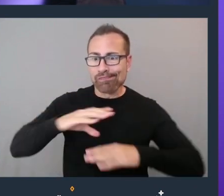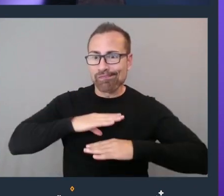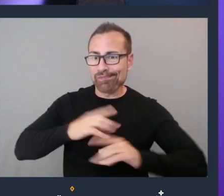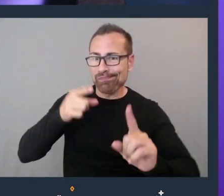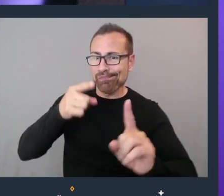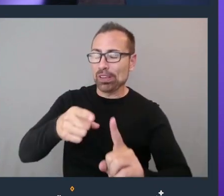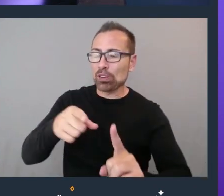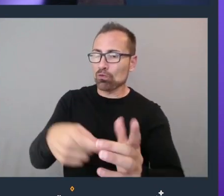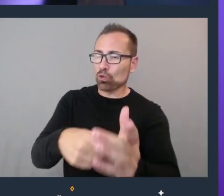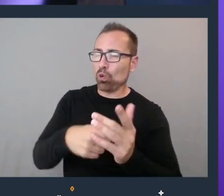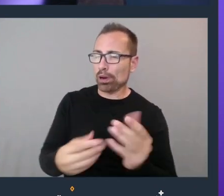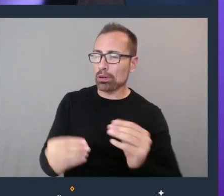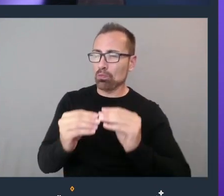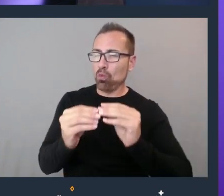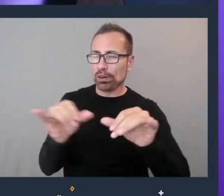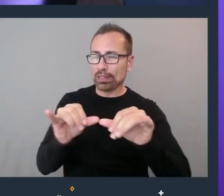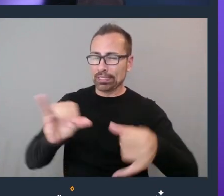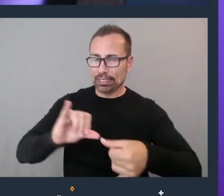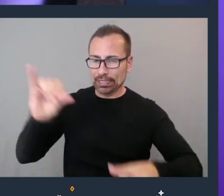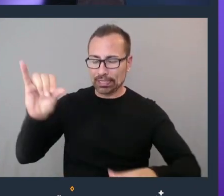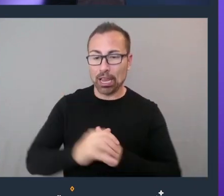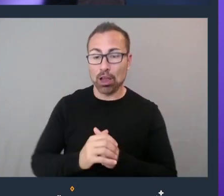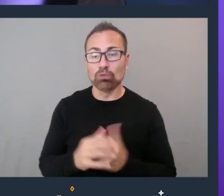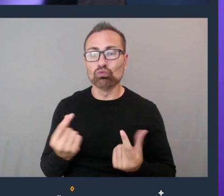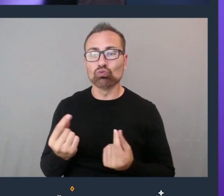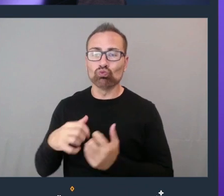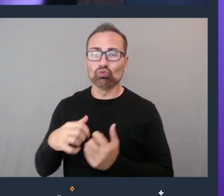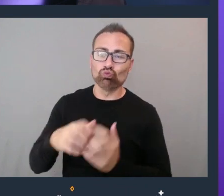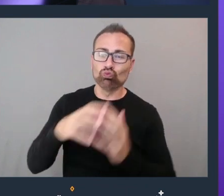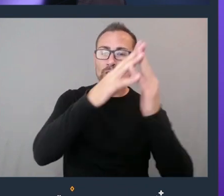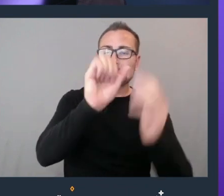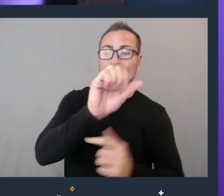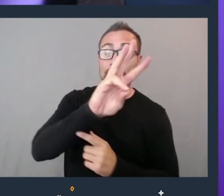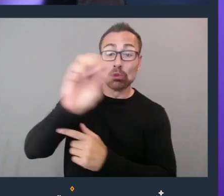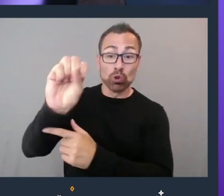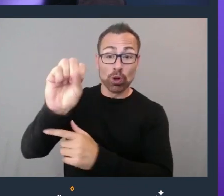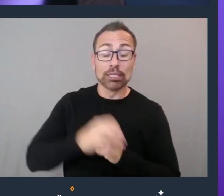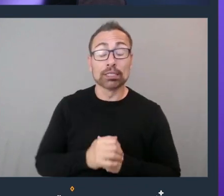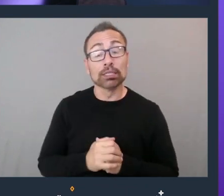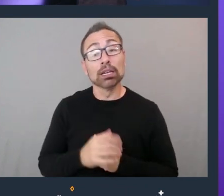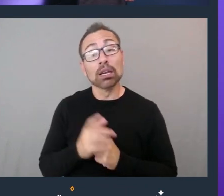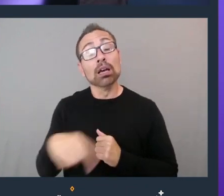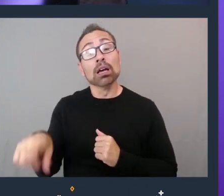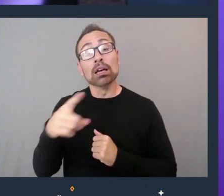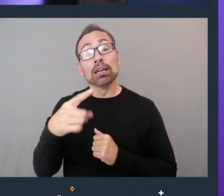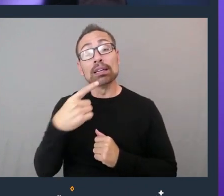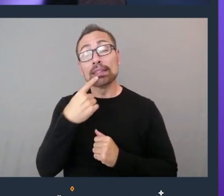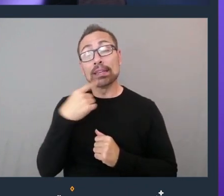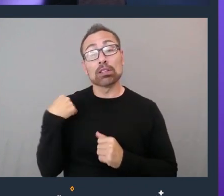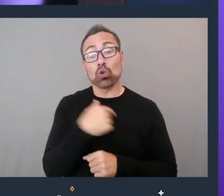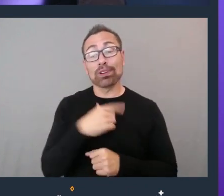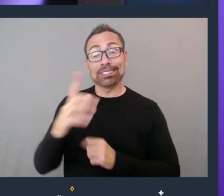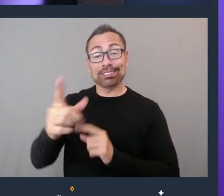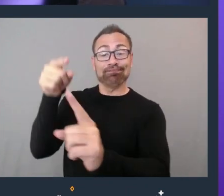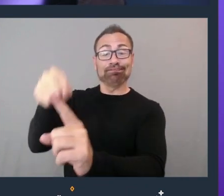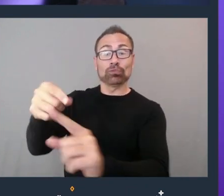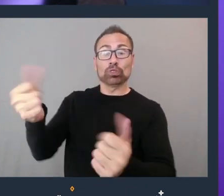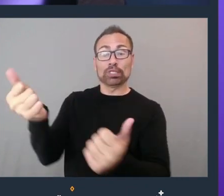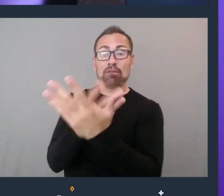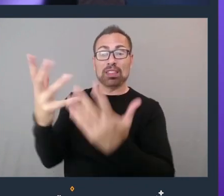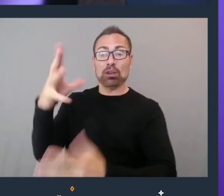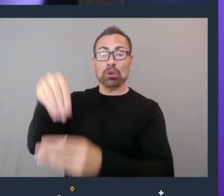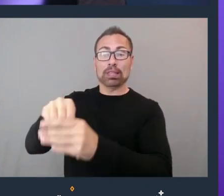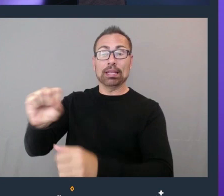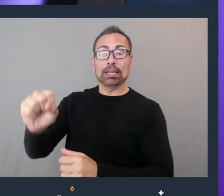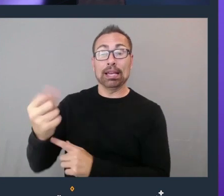AWS. And one of the managers of the data engineering team at Torque told us that their primary goal was to get everything into S3 and get a data lake stood up